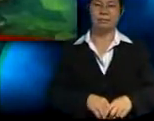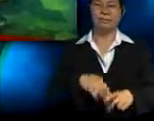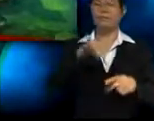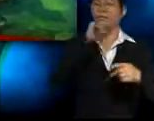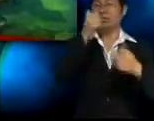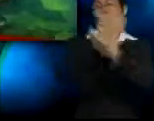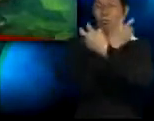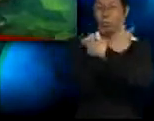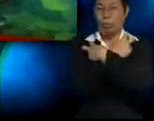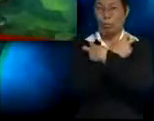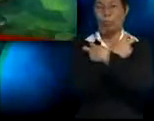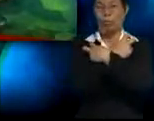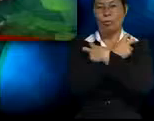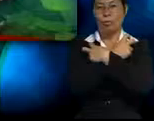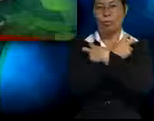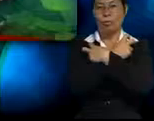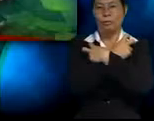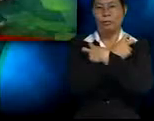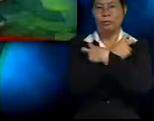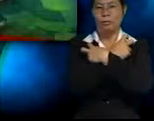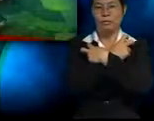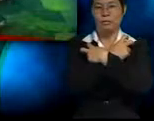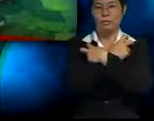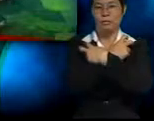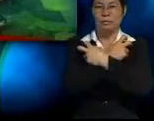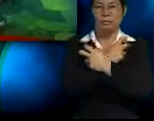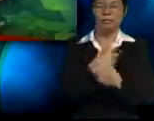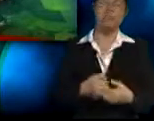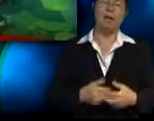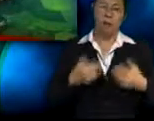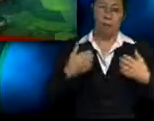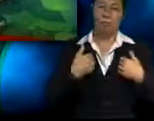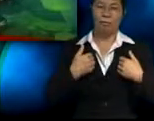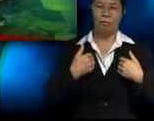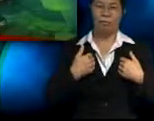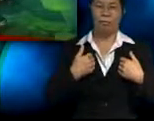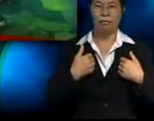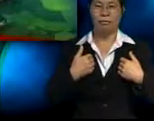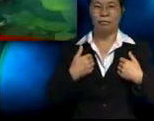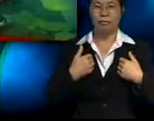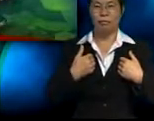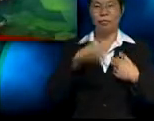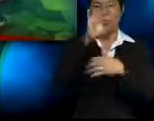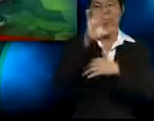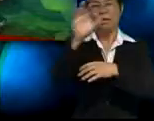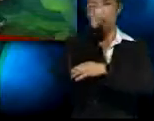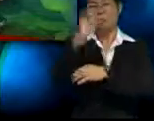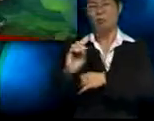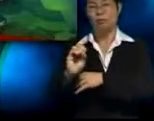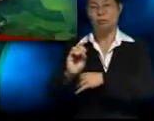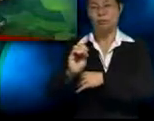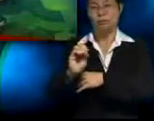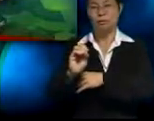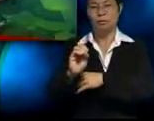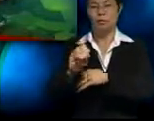Invertebrates are the most abundant creatures on Earth. They make out more than 95% of